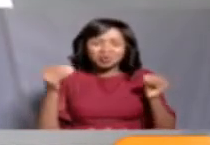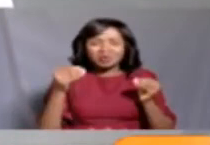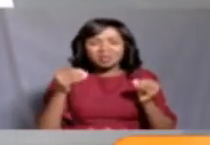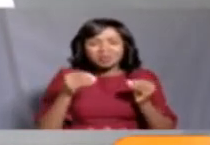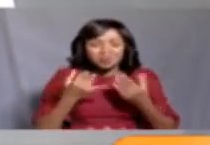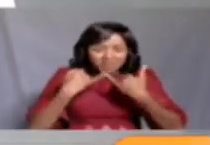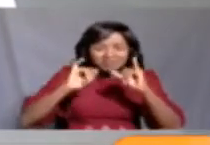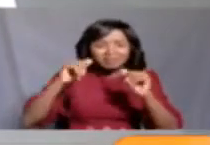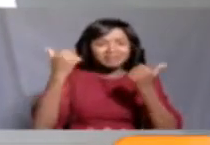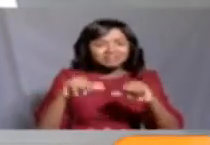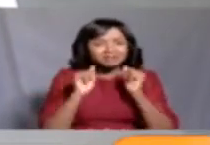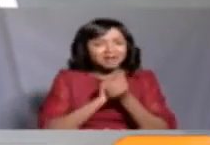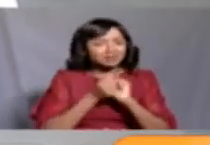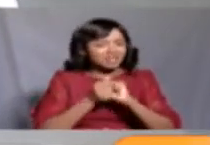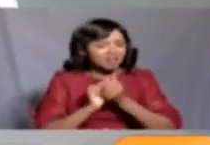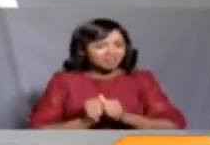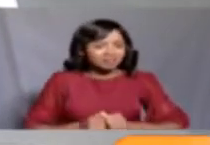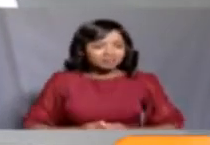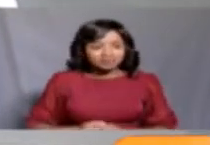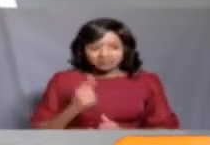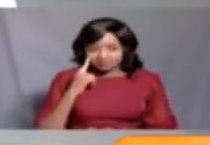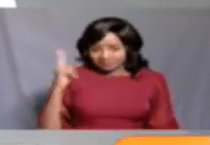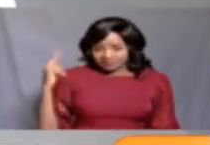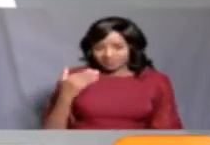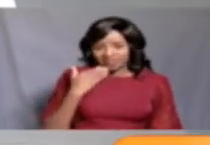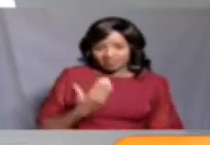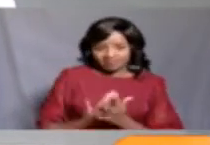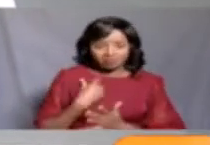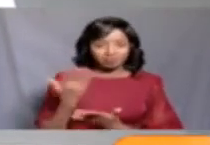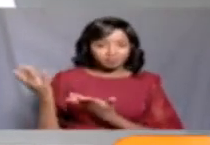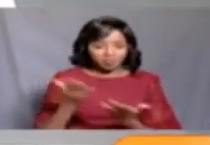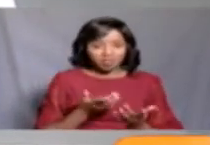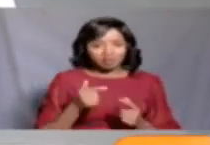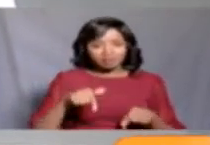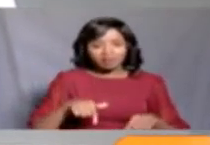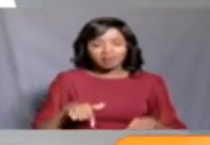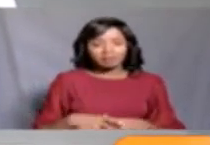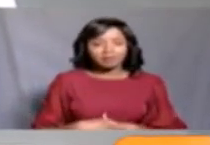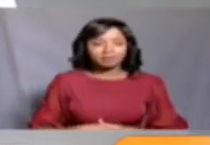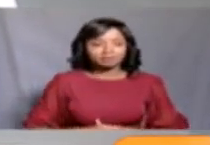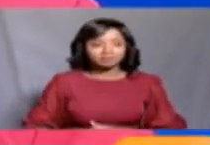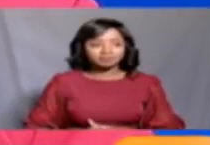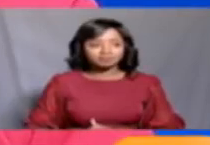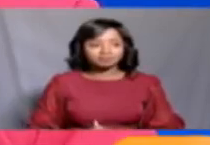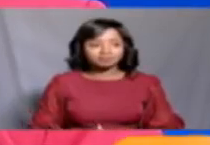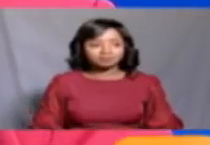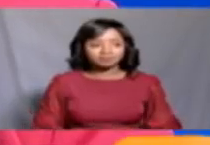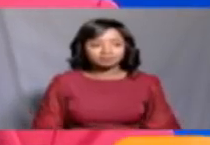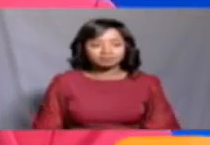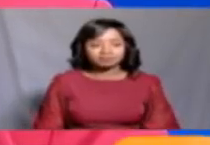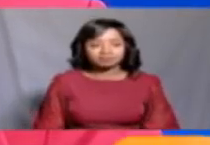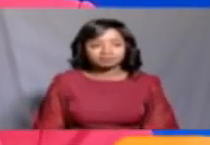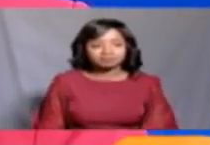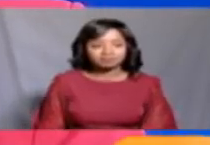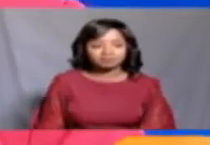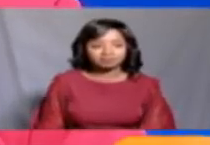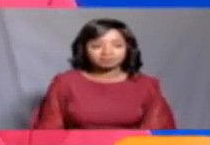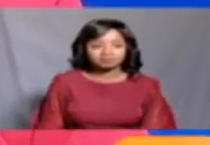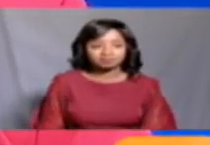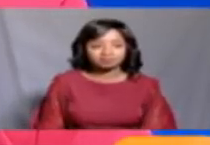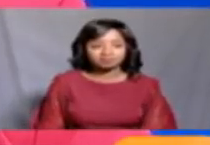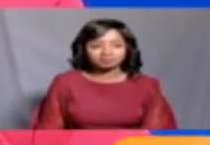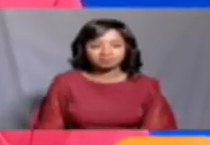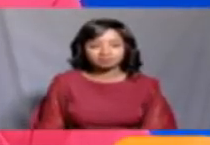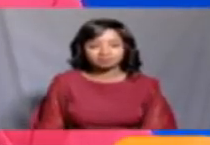Yes, I see your comment. Okay, there. Thank you, Vicky, for having me here. My name is Mary Ojuang, Chairperson Waswa, and the Director for Women Affairs,